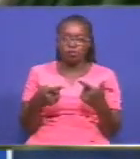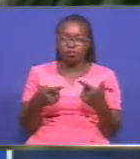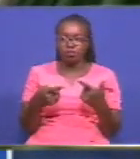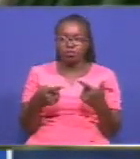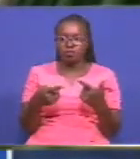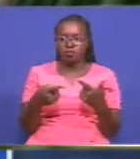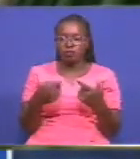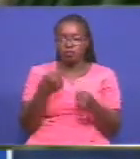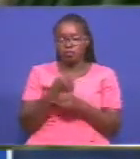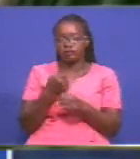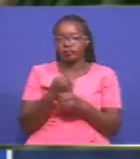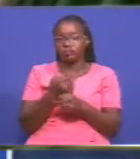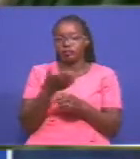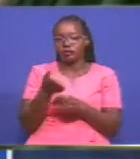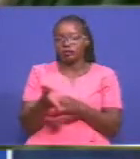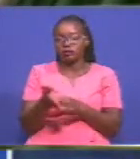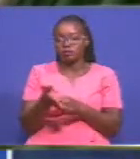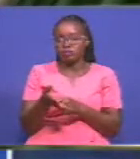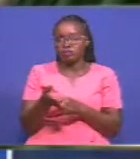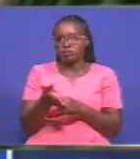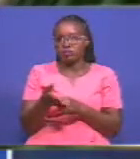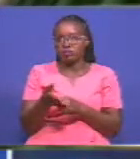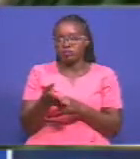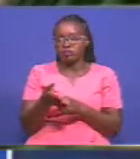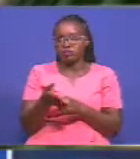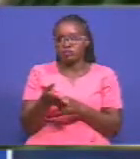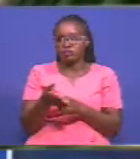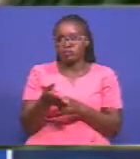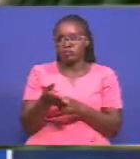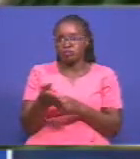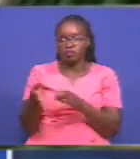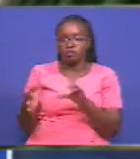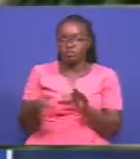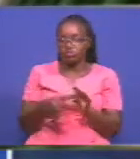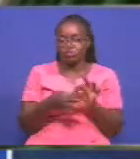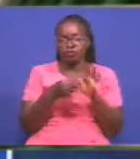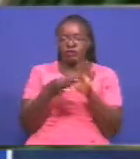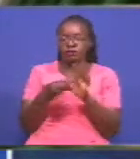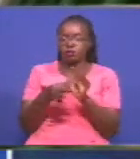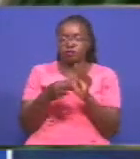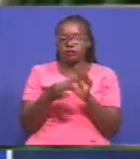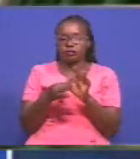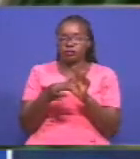kwa kazi hii kwa njia ya kushirikiana,